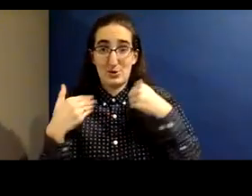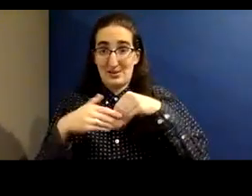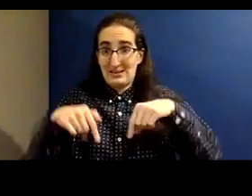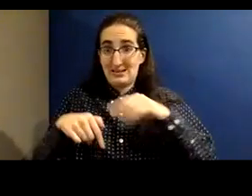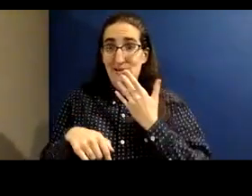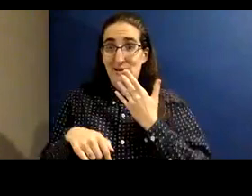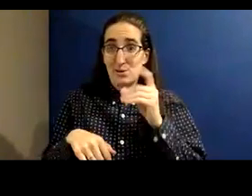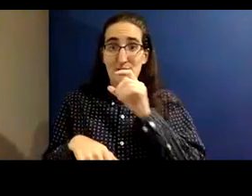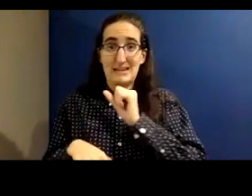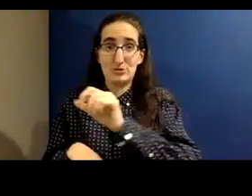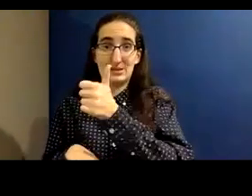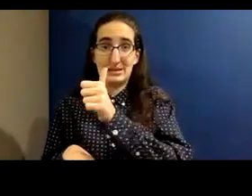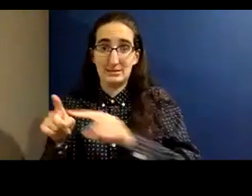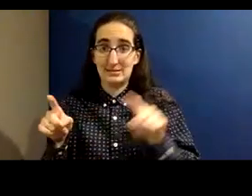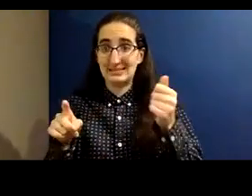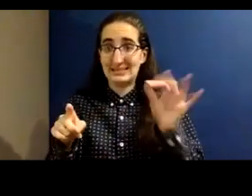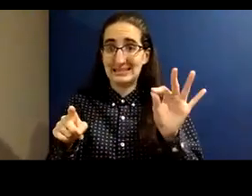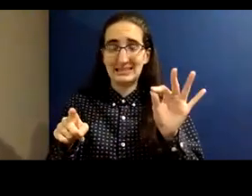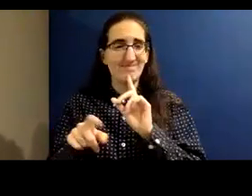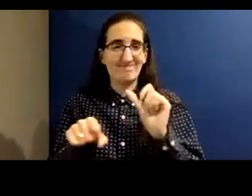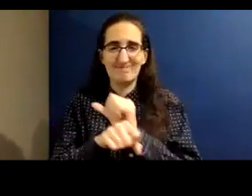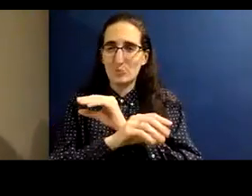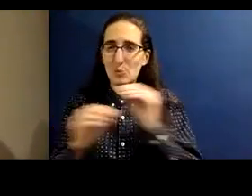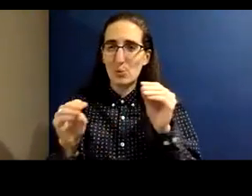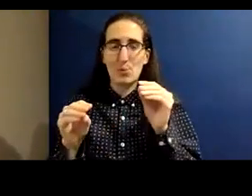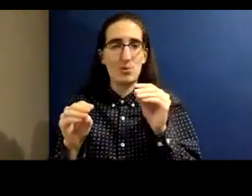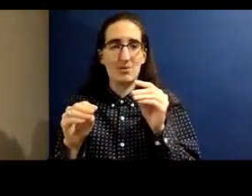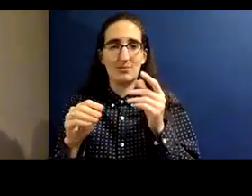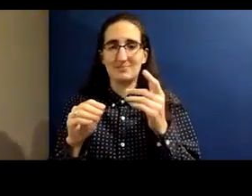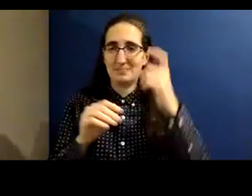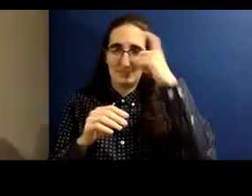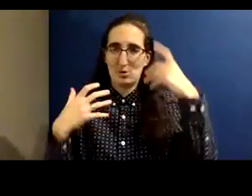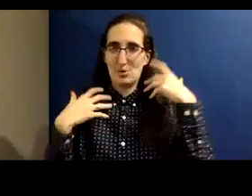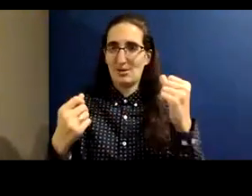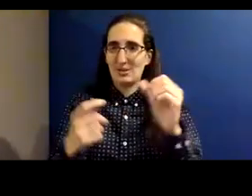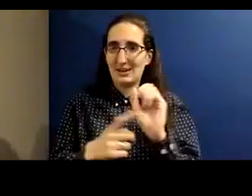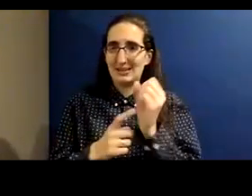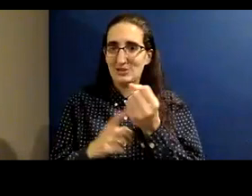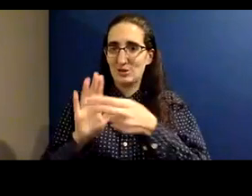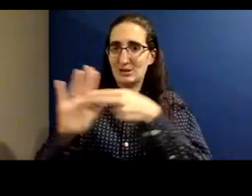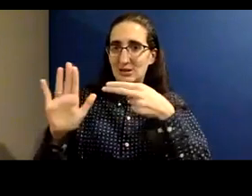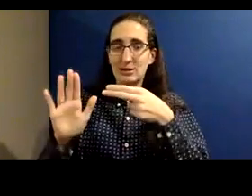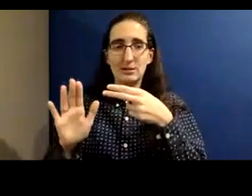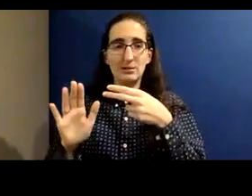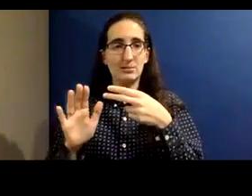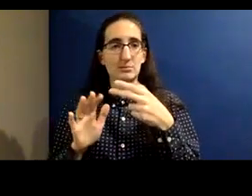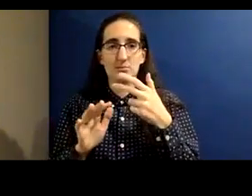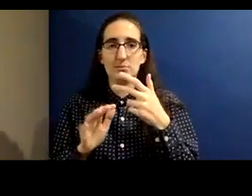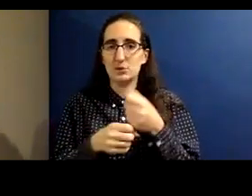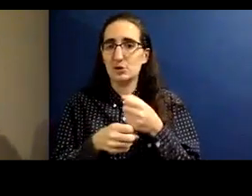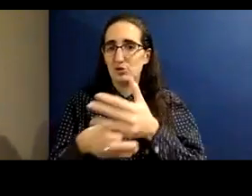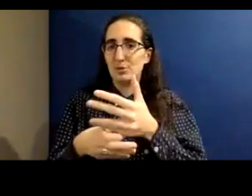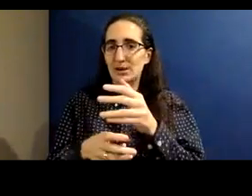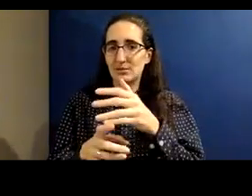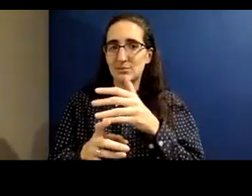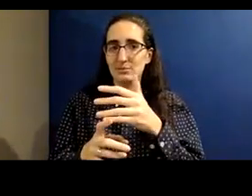ages 10 to 19, there wasn't an underlying mental health condition that was seen as a contributing circumstance to